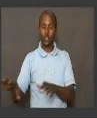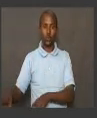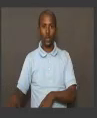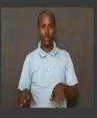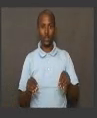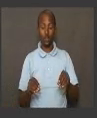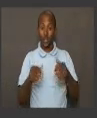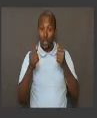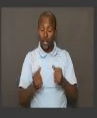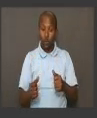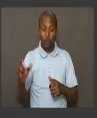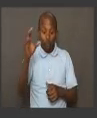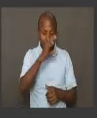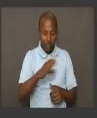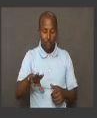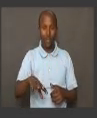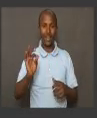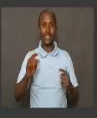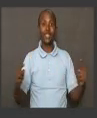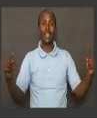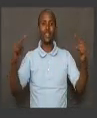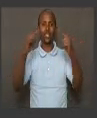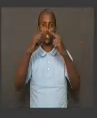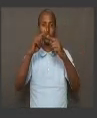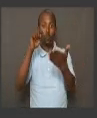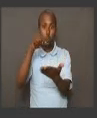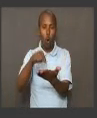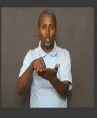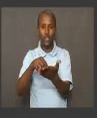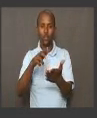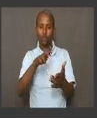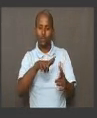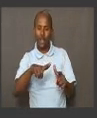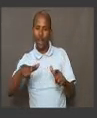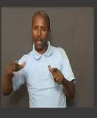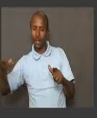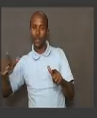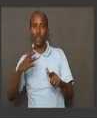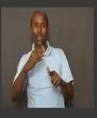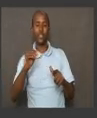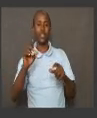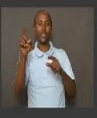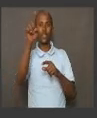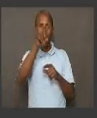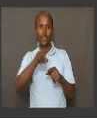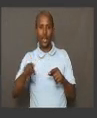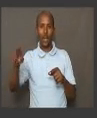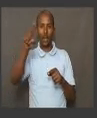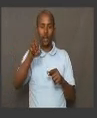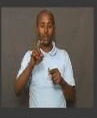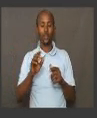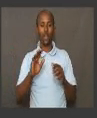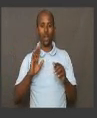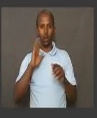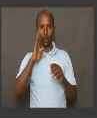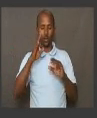Students, can you find the intersection points of the line and the circle? I will